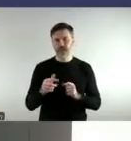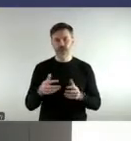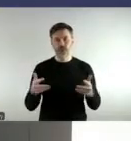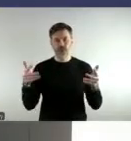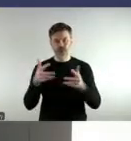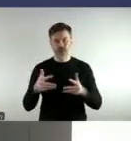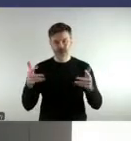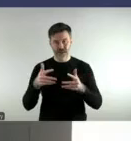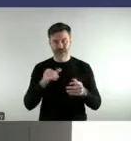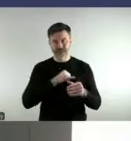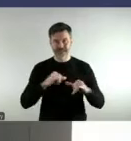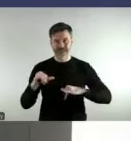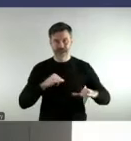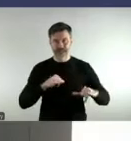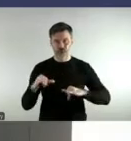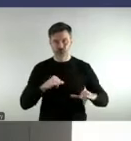the association